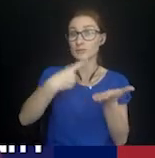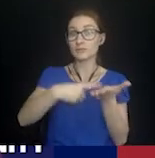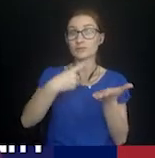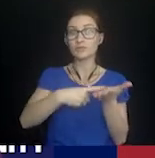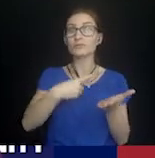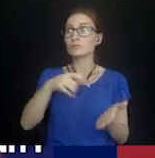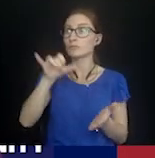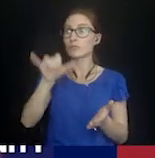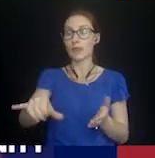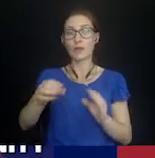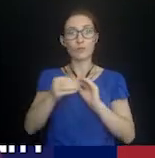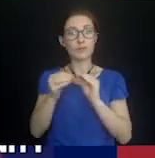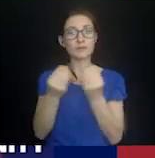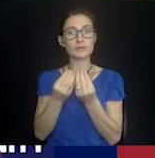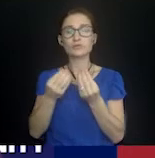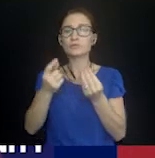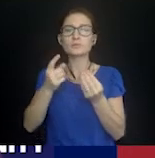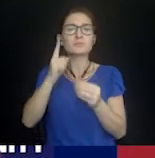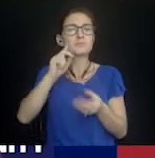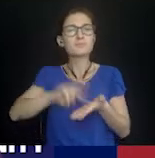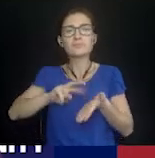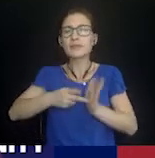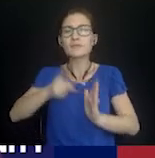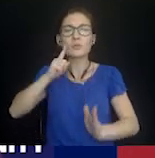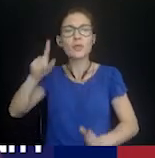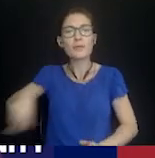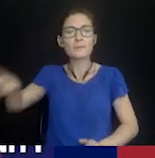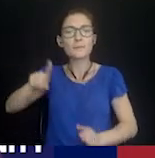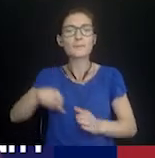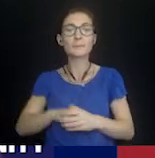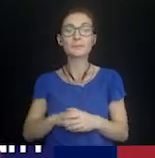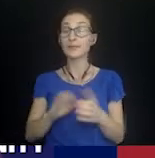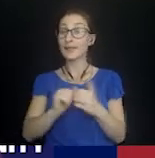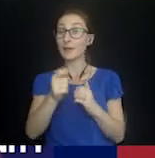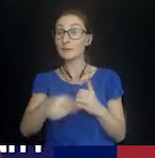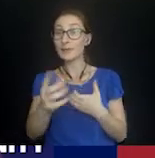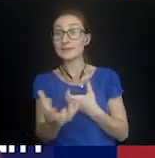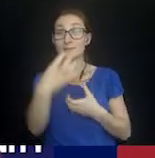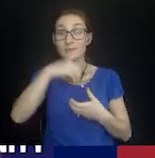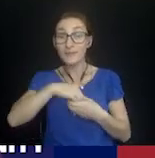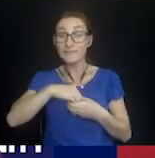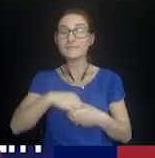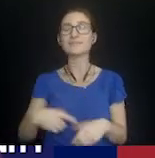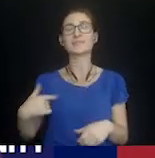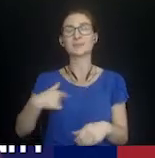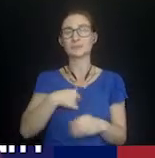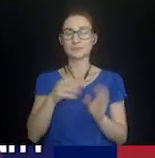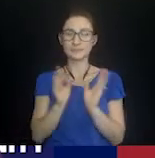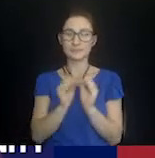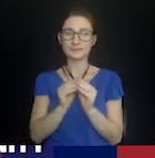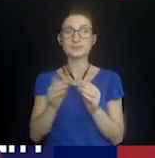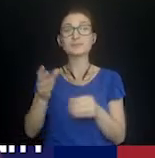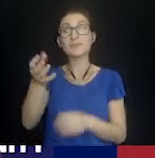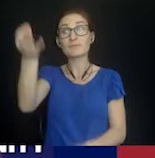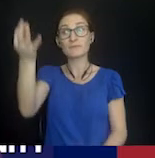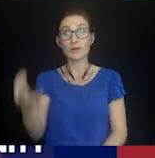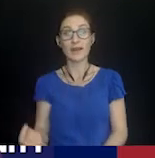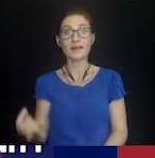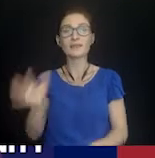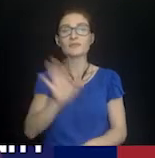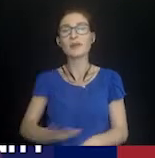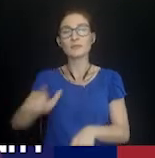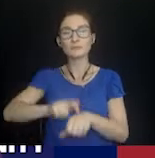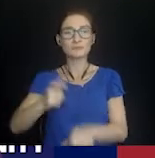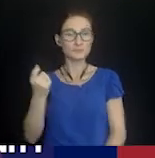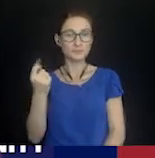coalition means to them and ways that you yourself could become involved. Our meetings are every Friday or thereabouts at